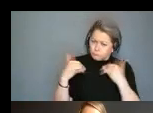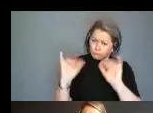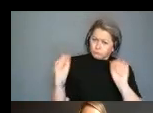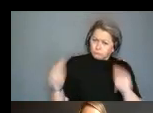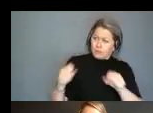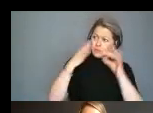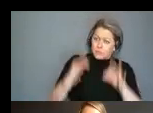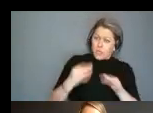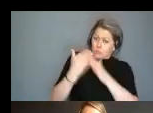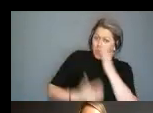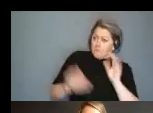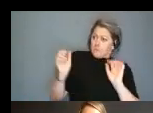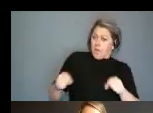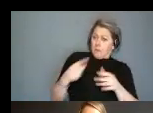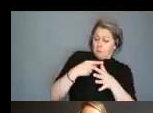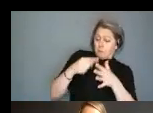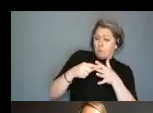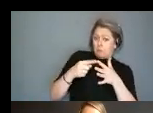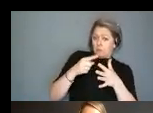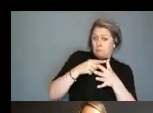to make their decisions.